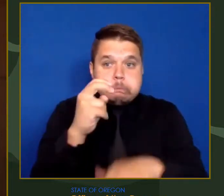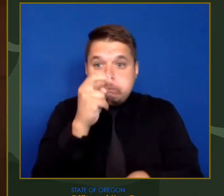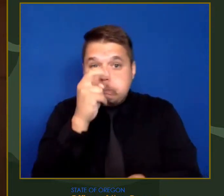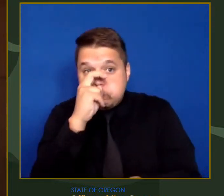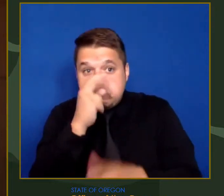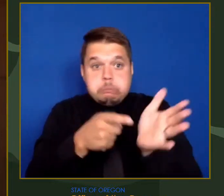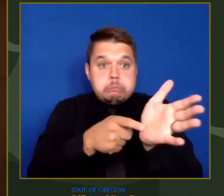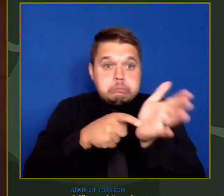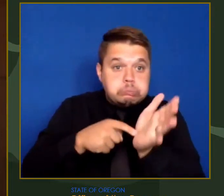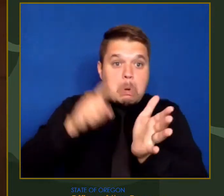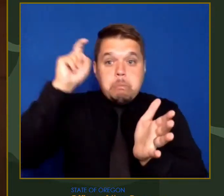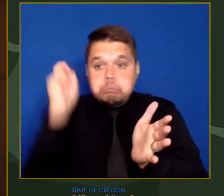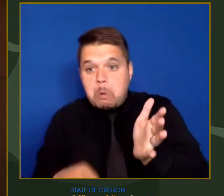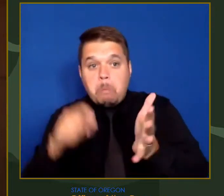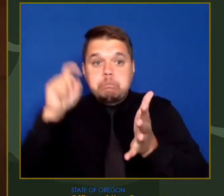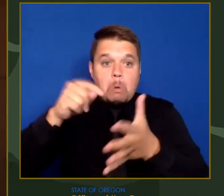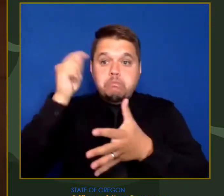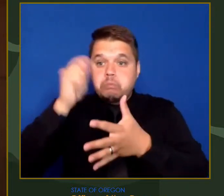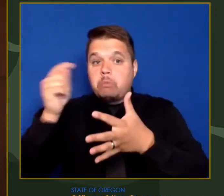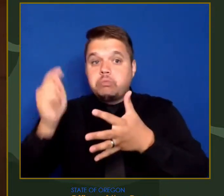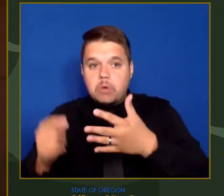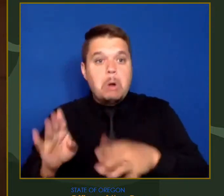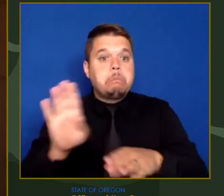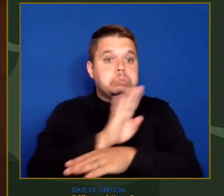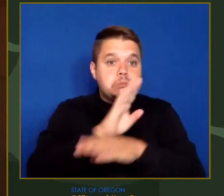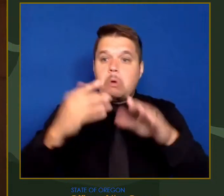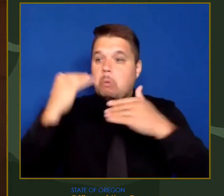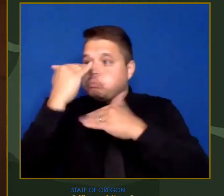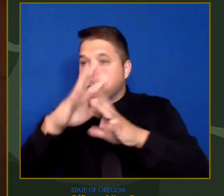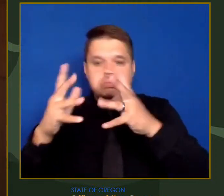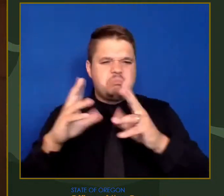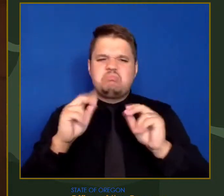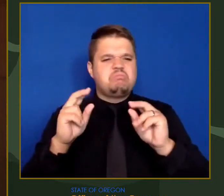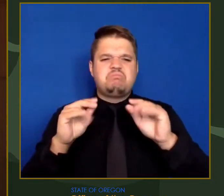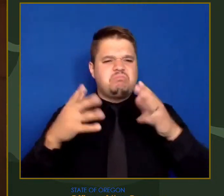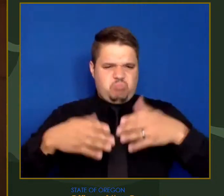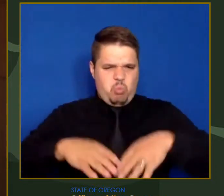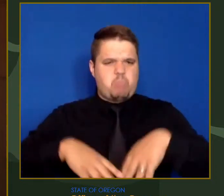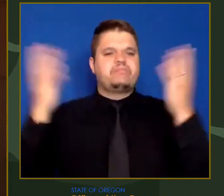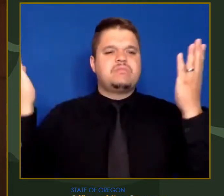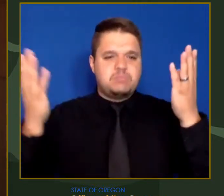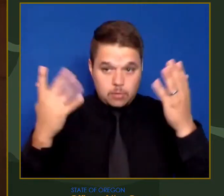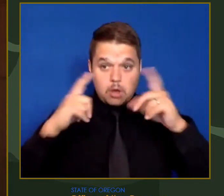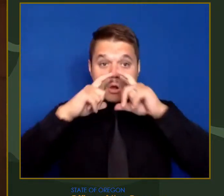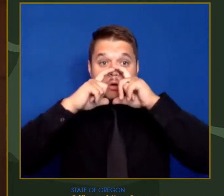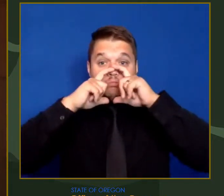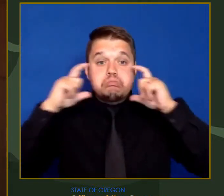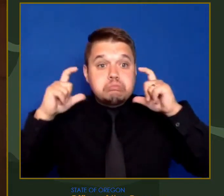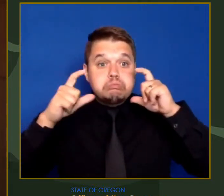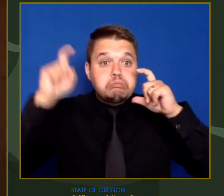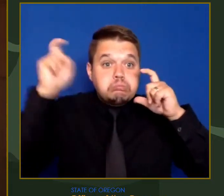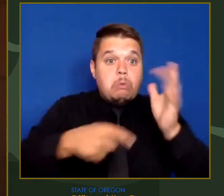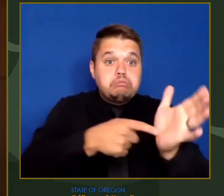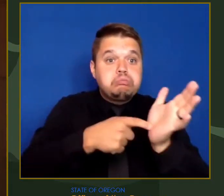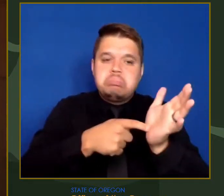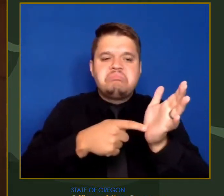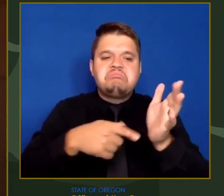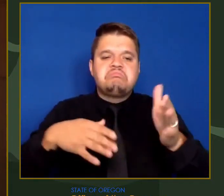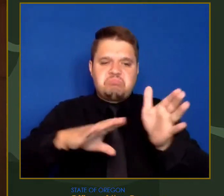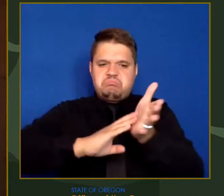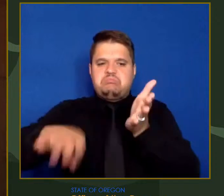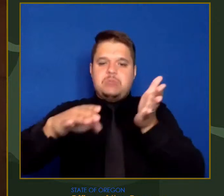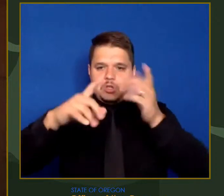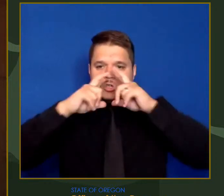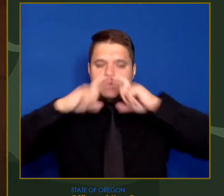will largely no longer be required by the state, with the exception of places the federal government has outlined are